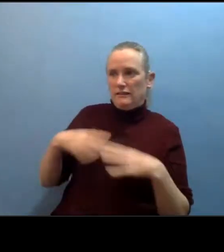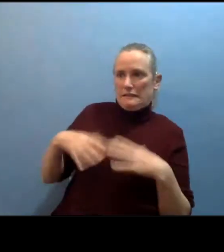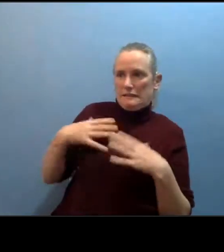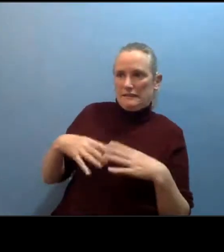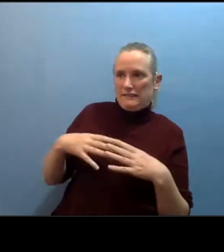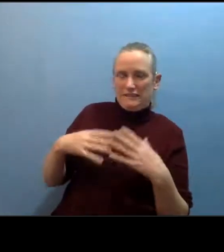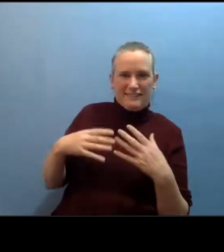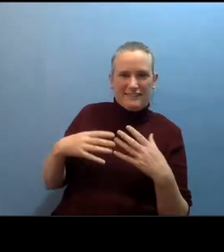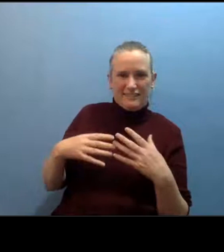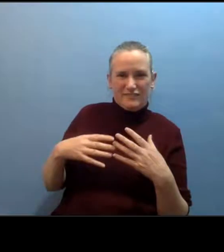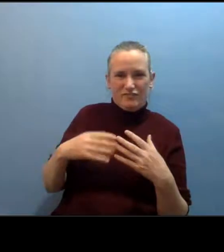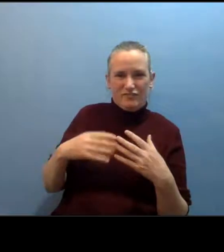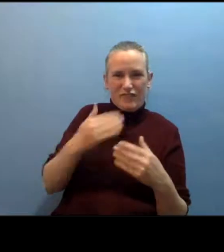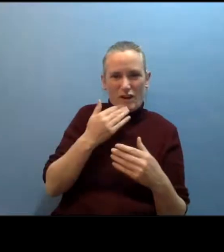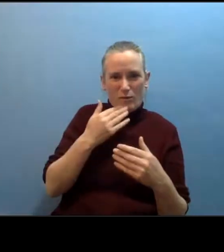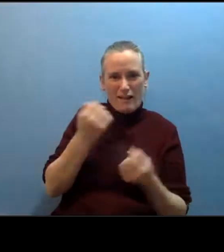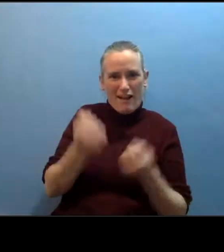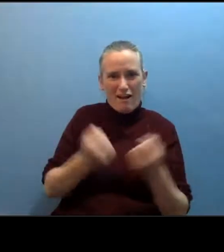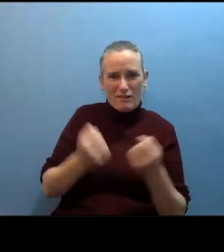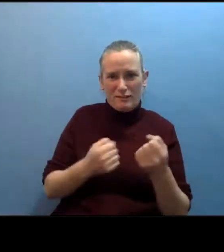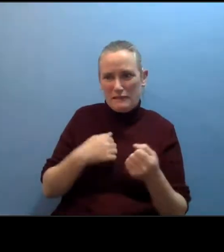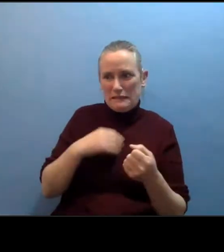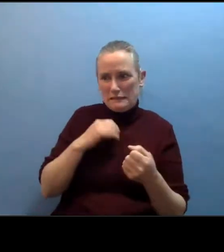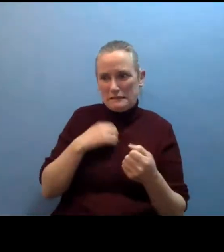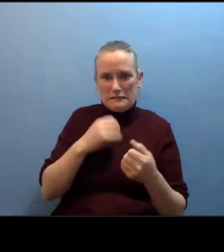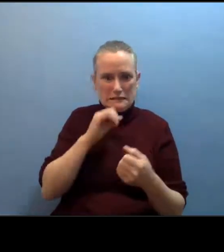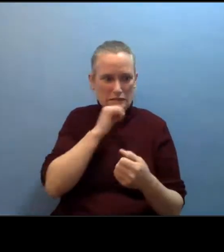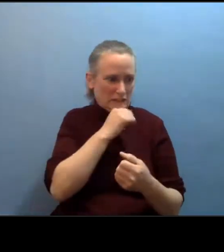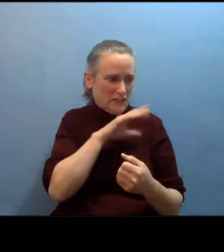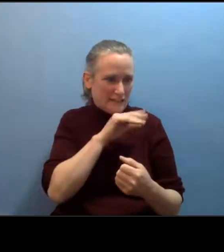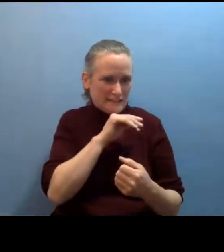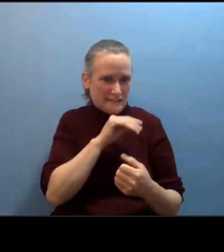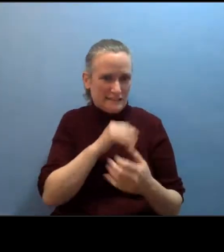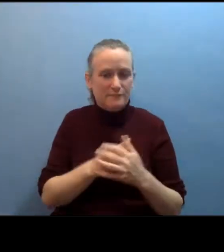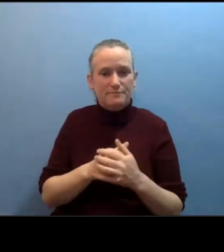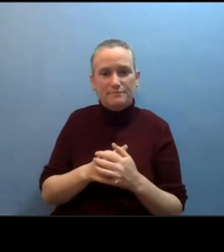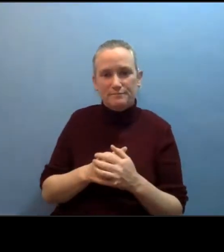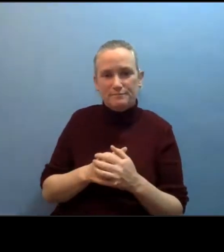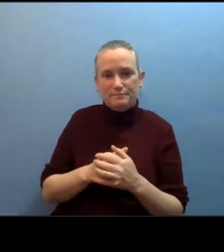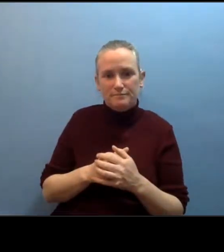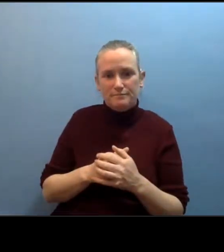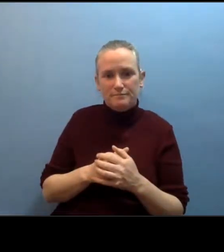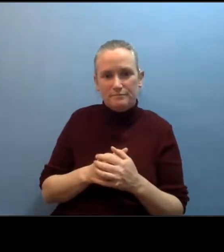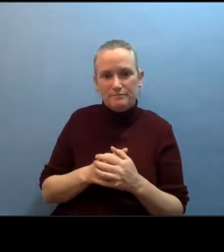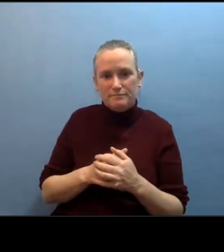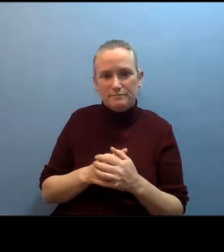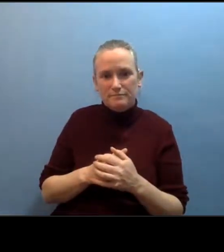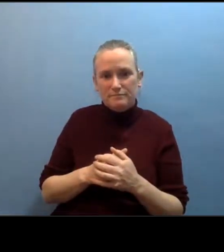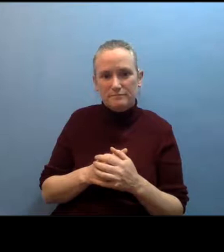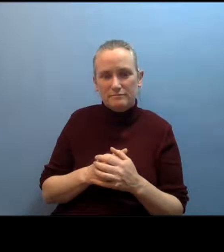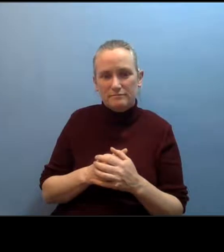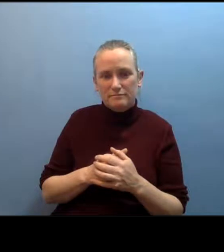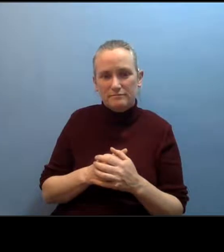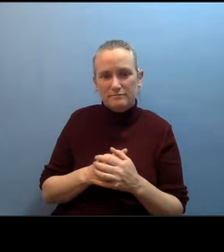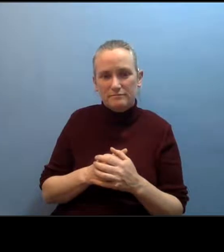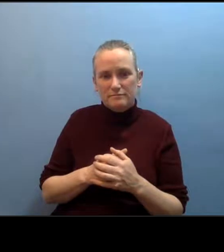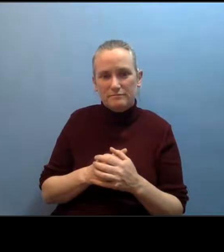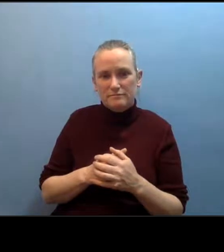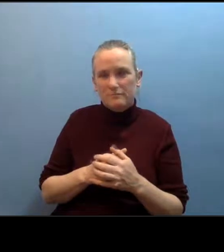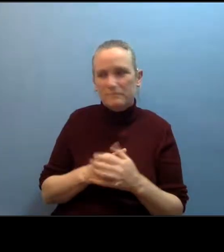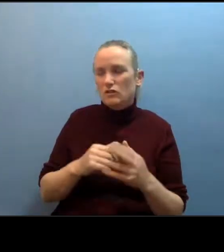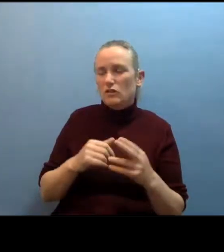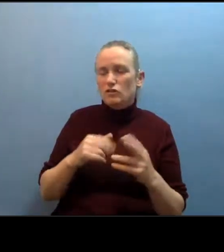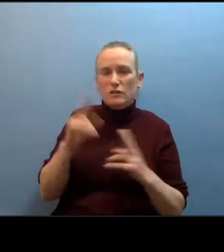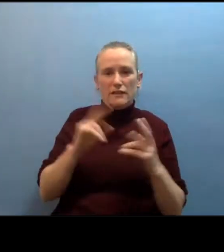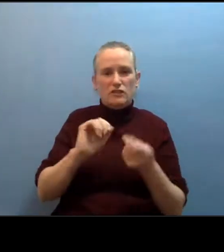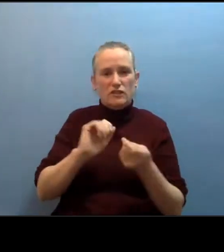as she does respond to car conversations, or should I change this pattern of checking in and